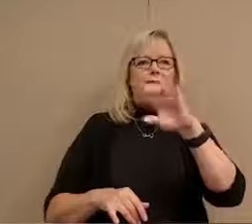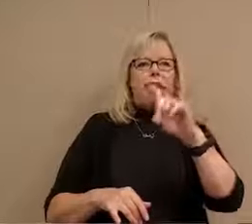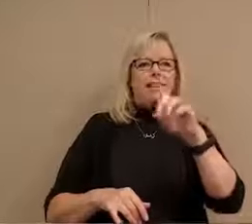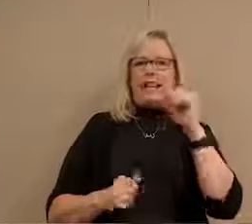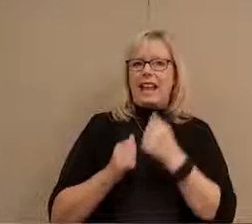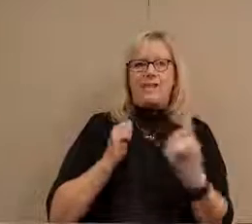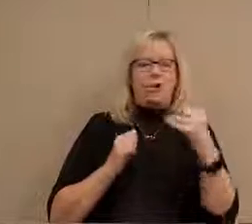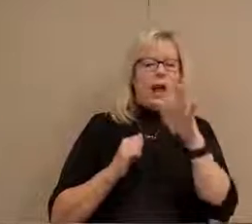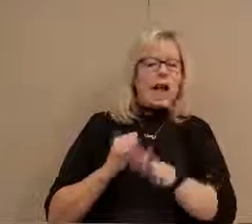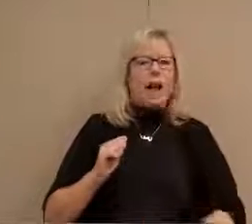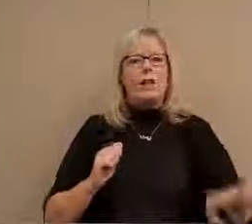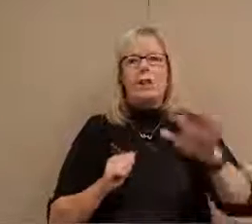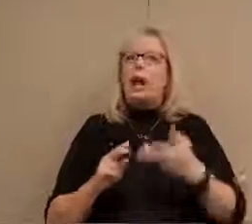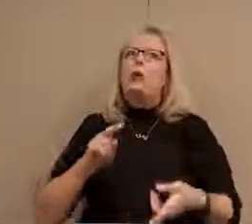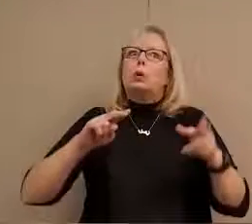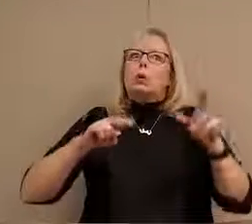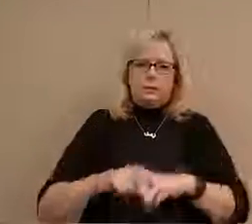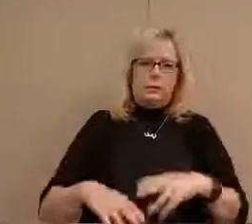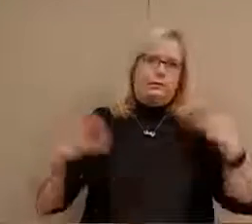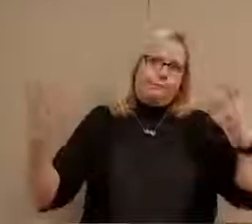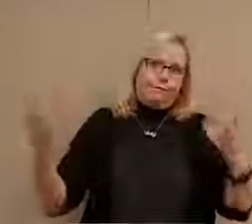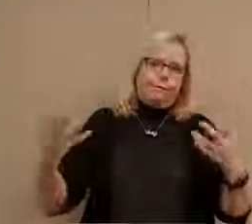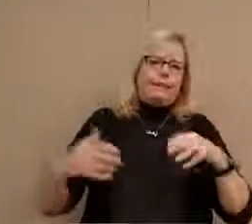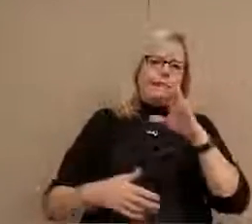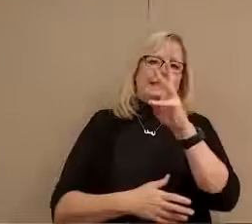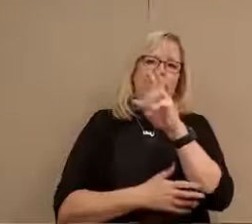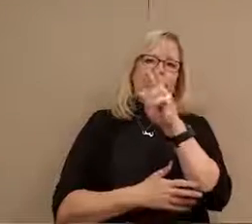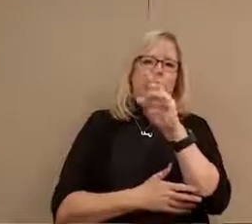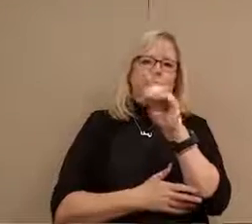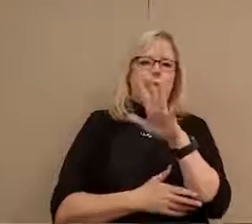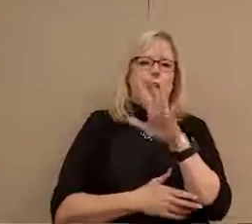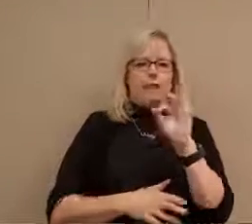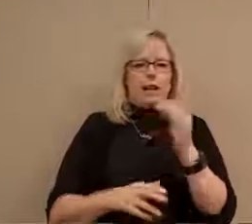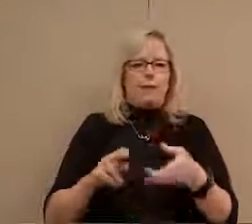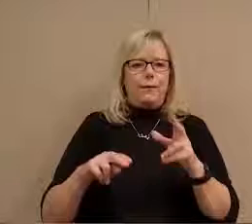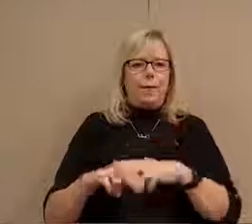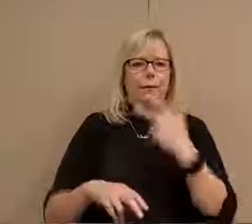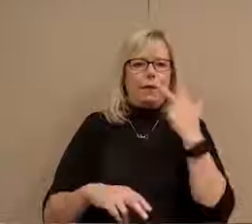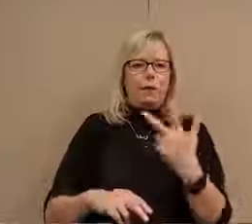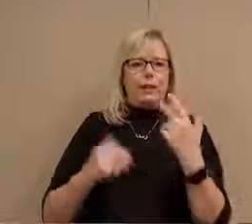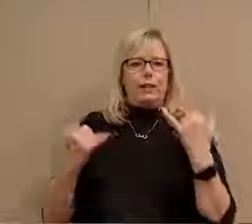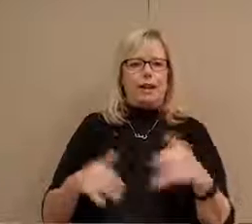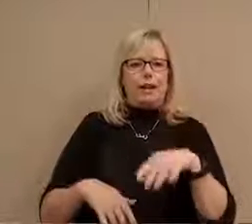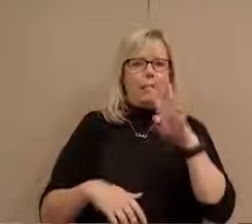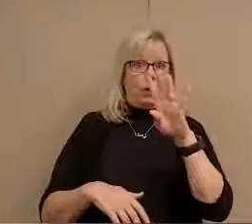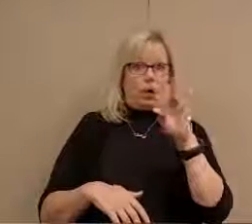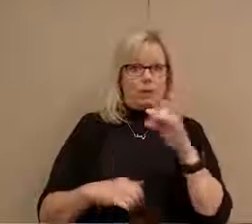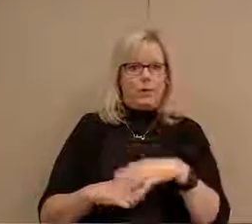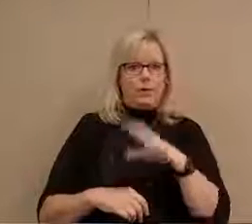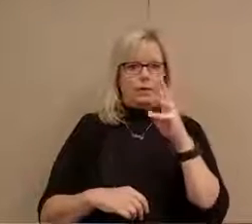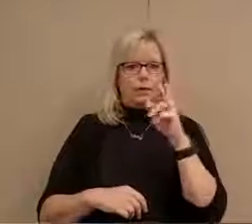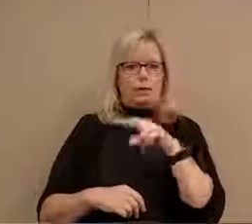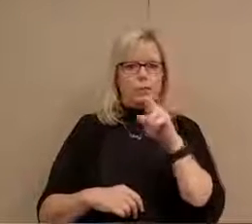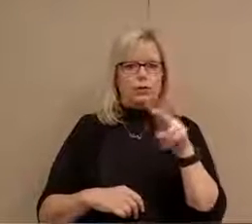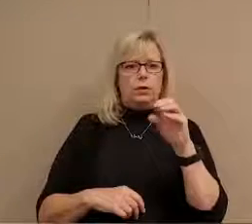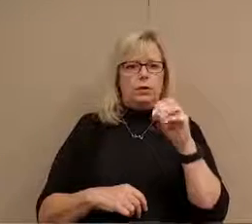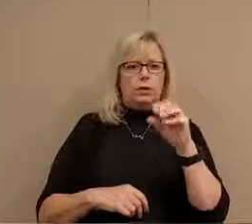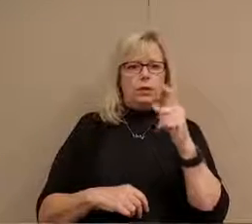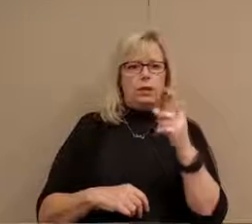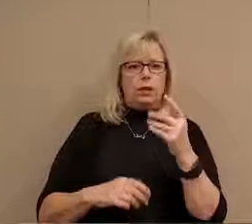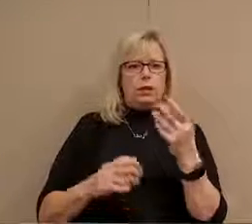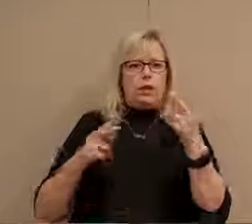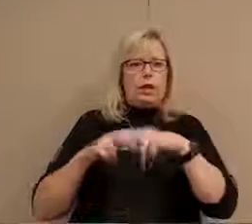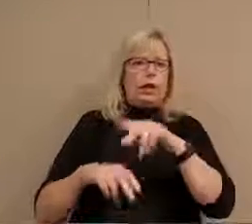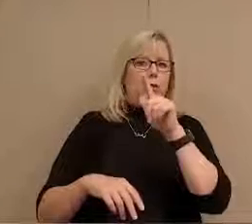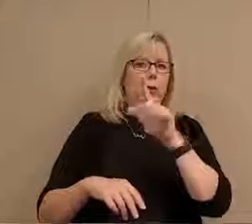have pretty big increases. So 62059, we're up 3 to 48. 62201